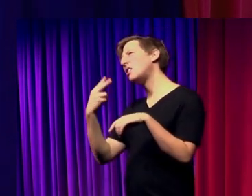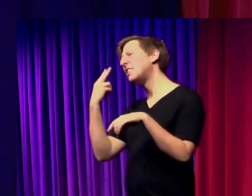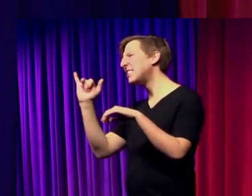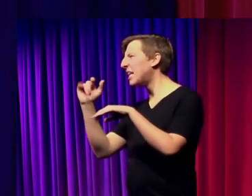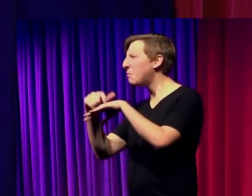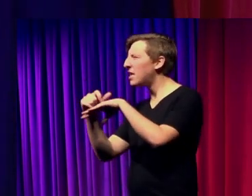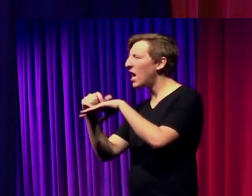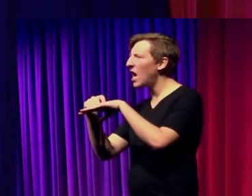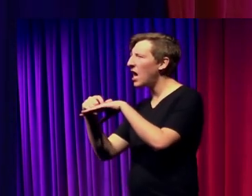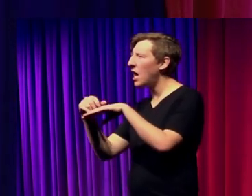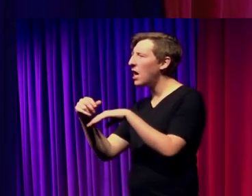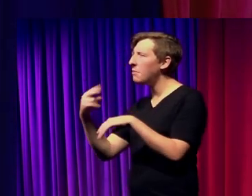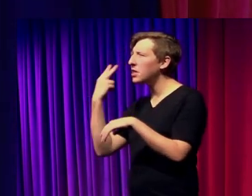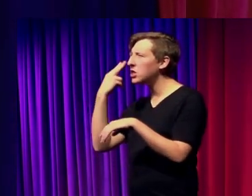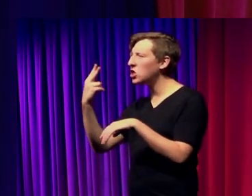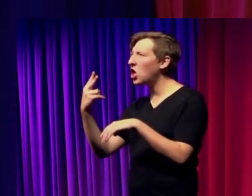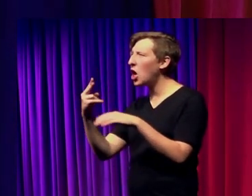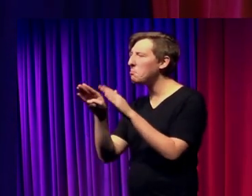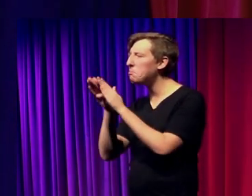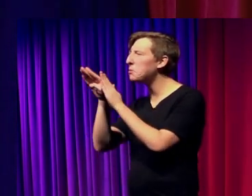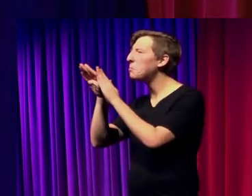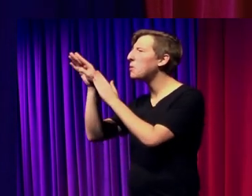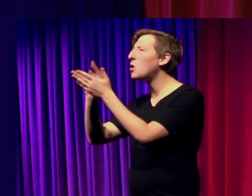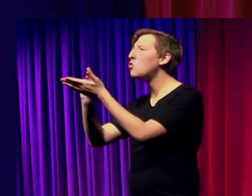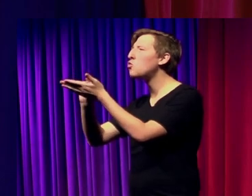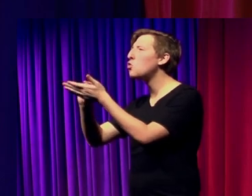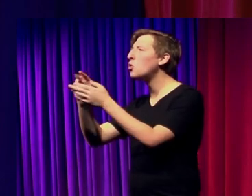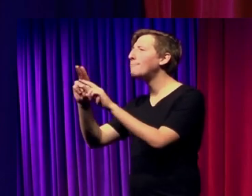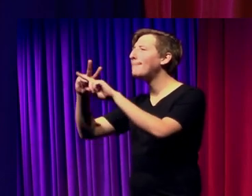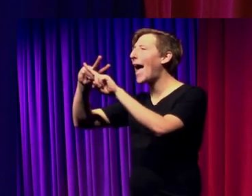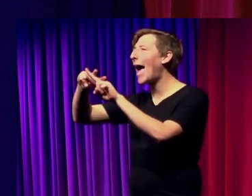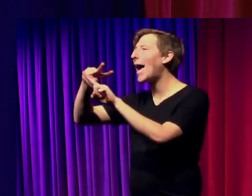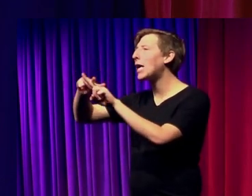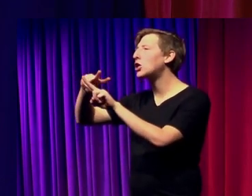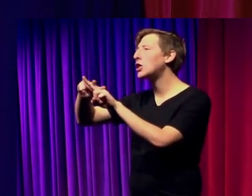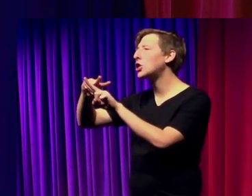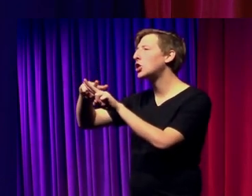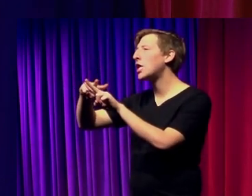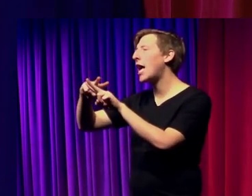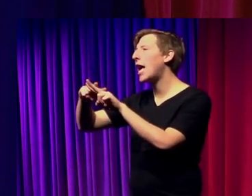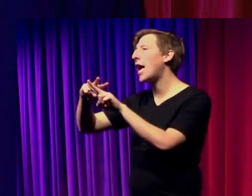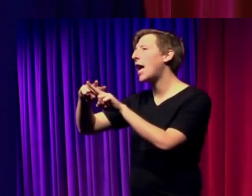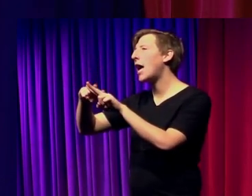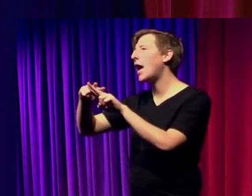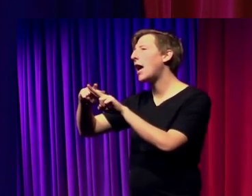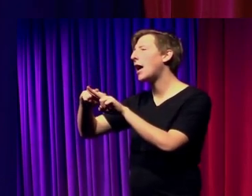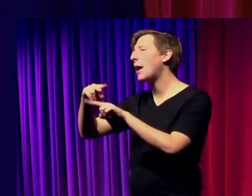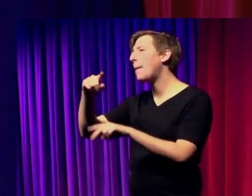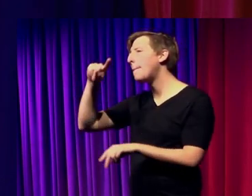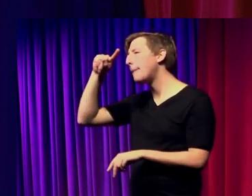like, oh, those people have never worked retail before.